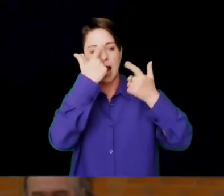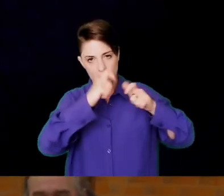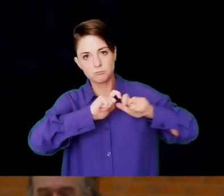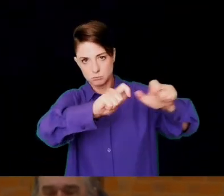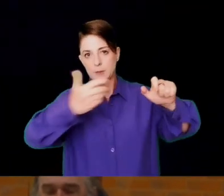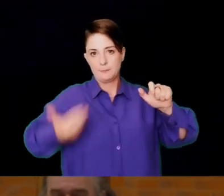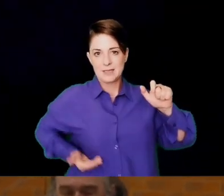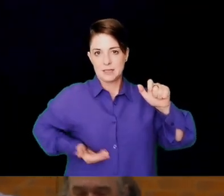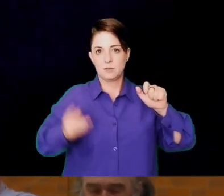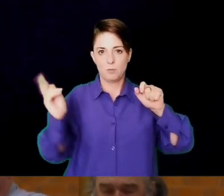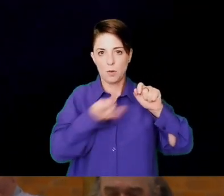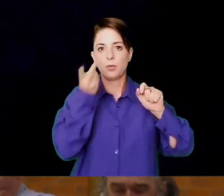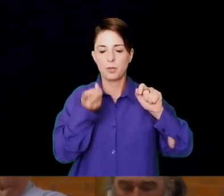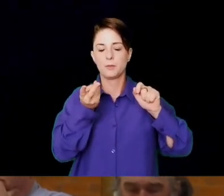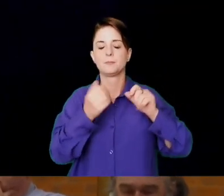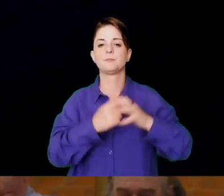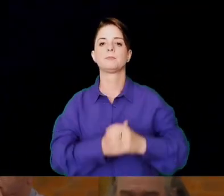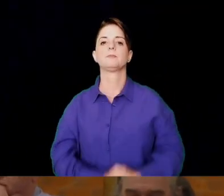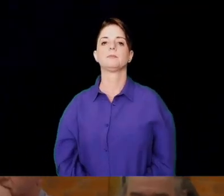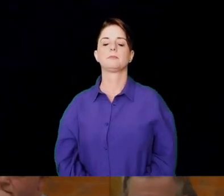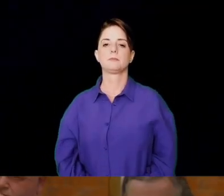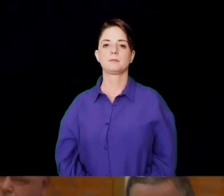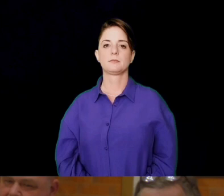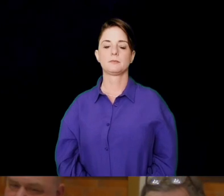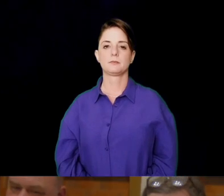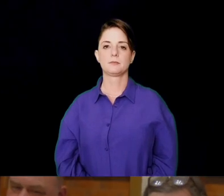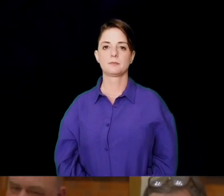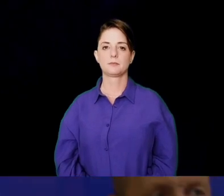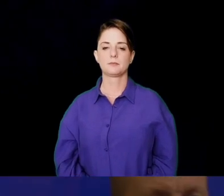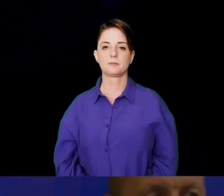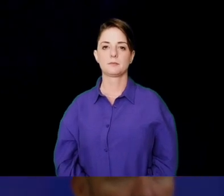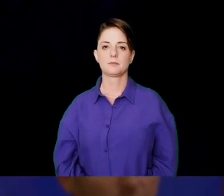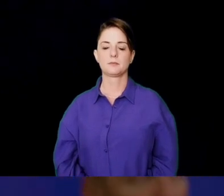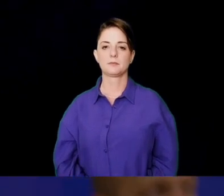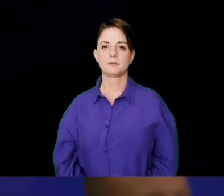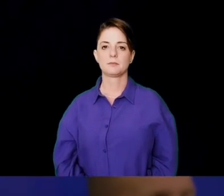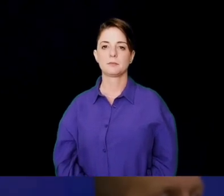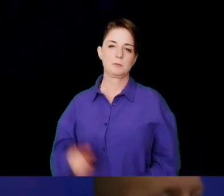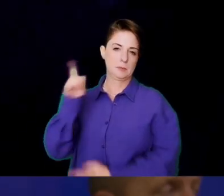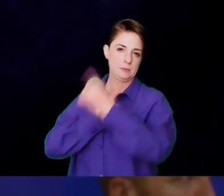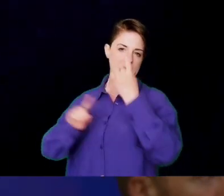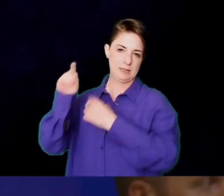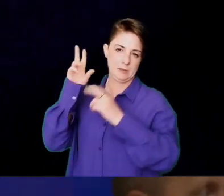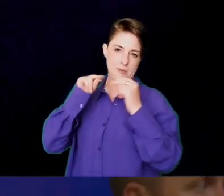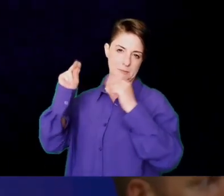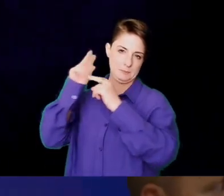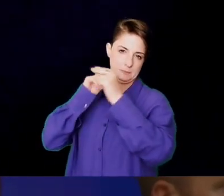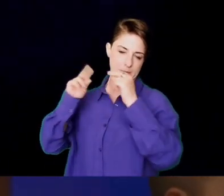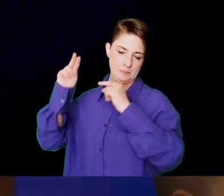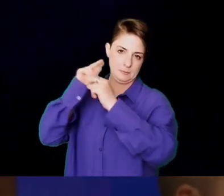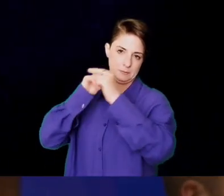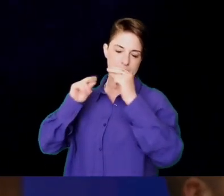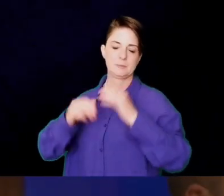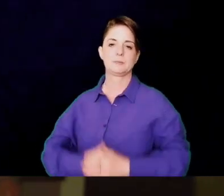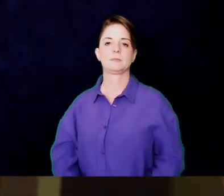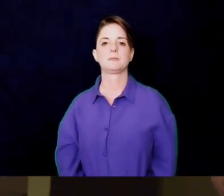that clearly defined, what the parameters are around sustainability. We have no credibility unless we can put a finger on what is